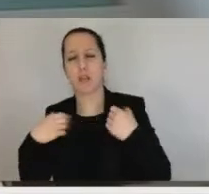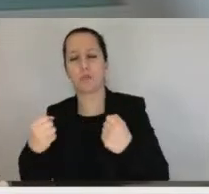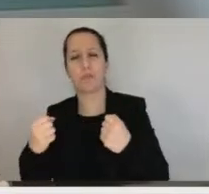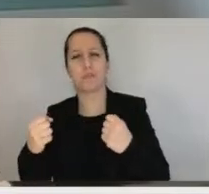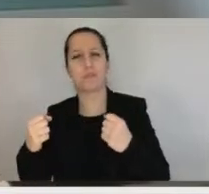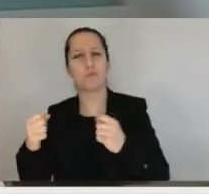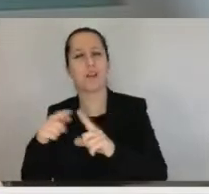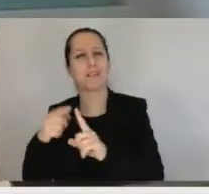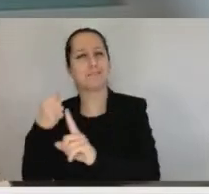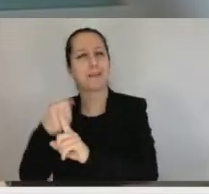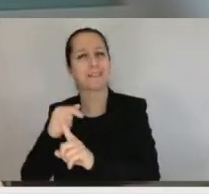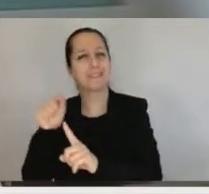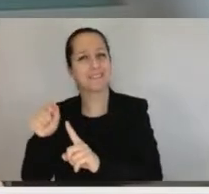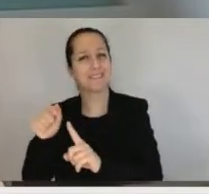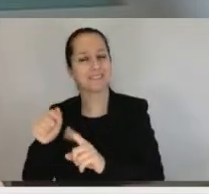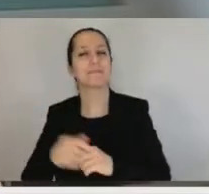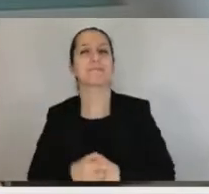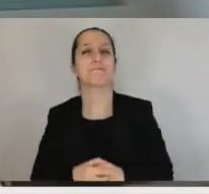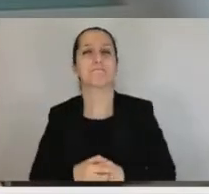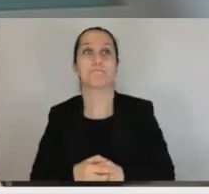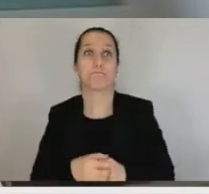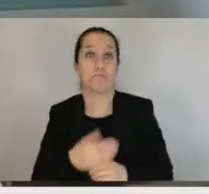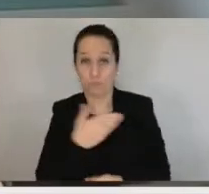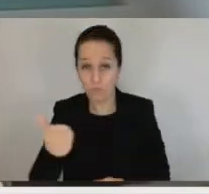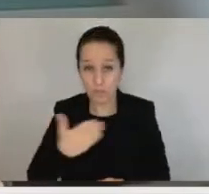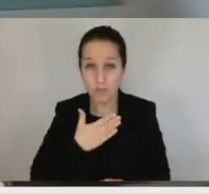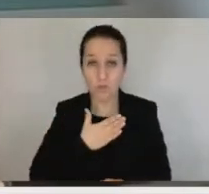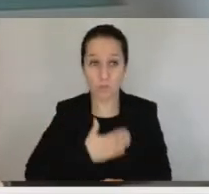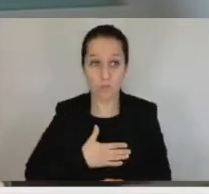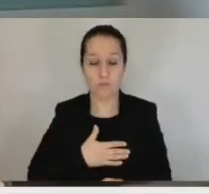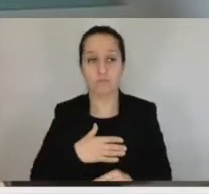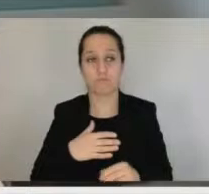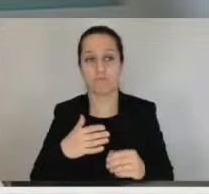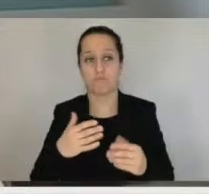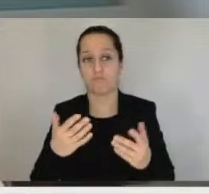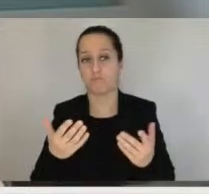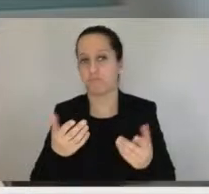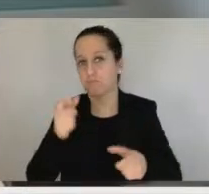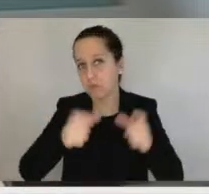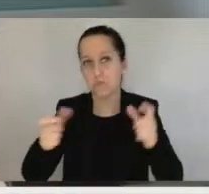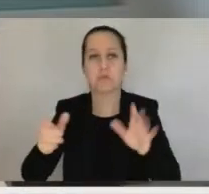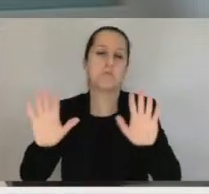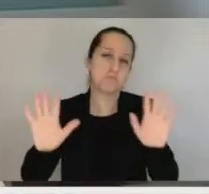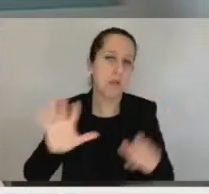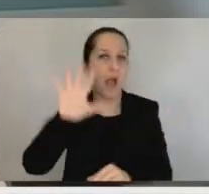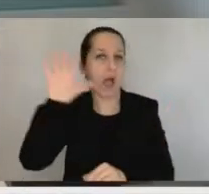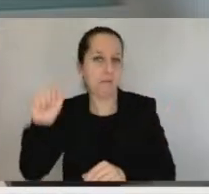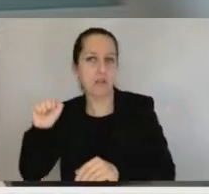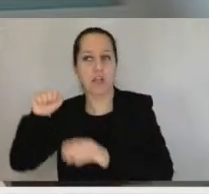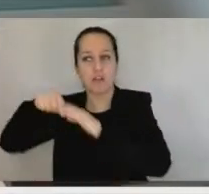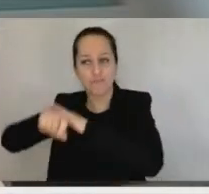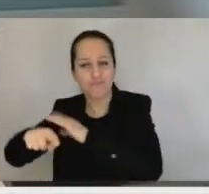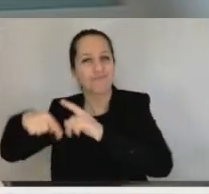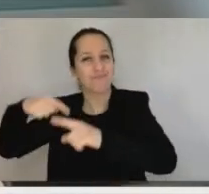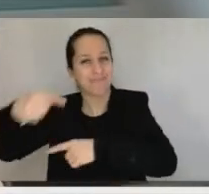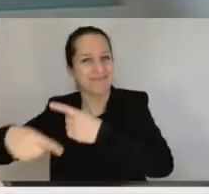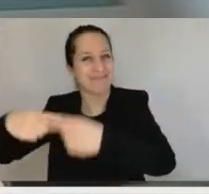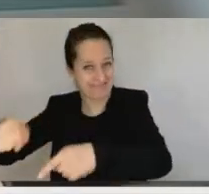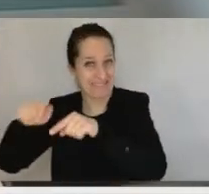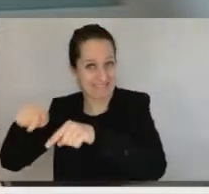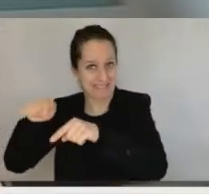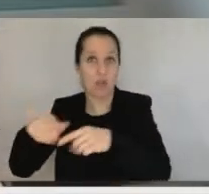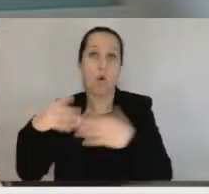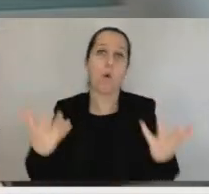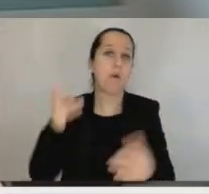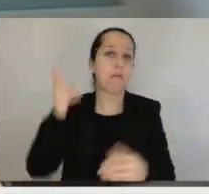given that people of African descent in the Americas and Indigenous people are more likely to be poor, that